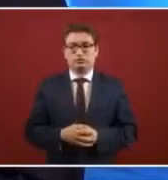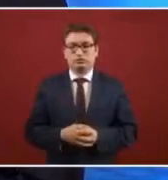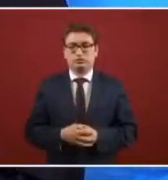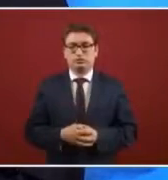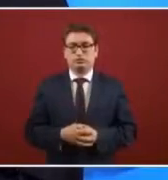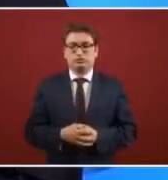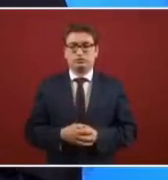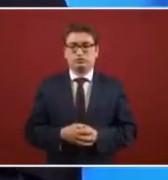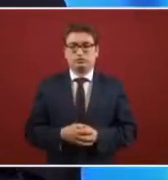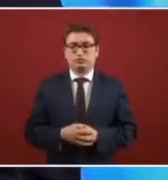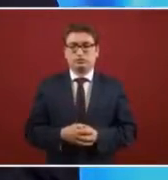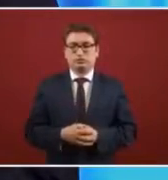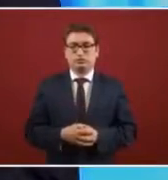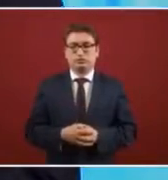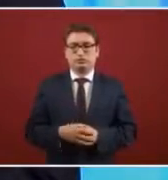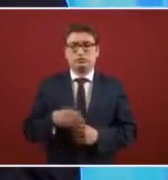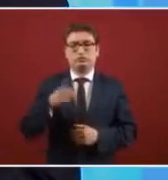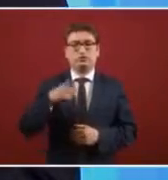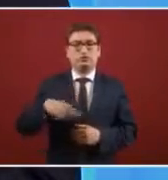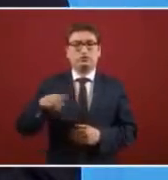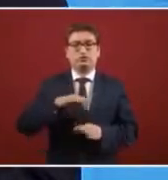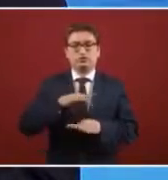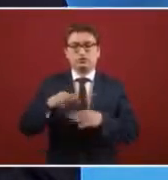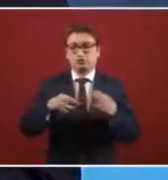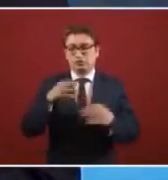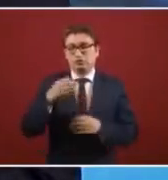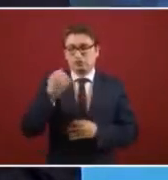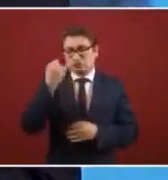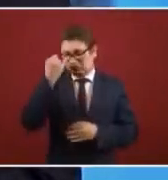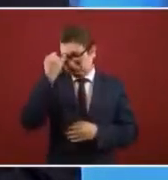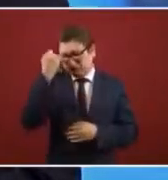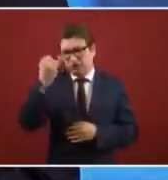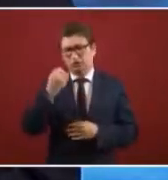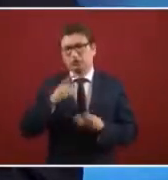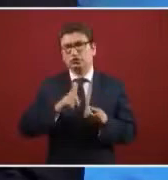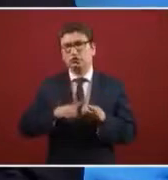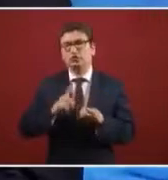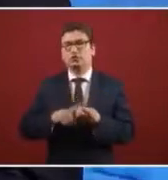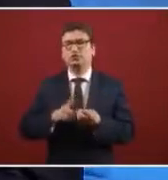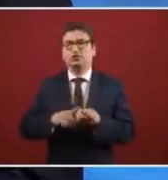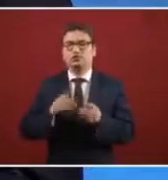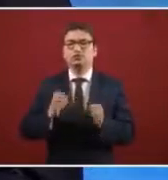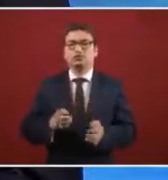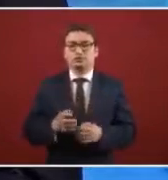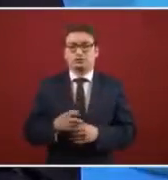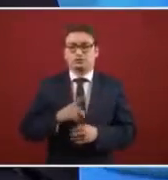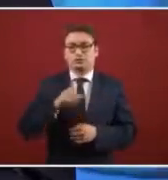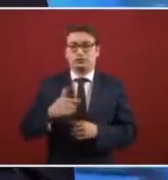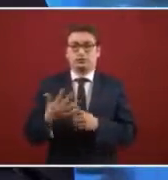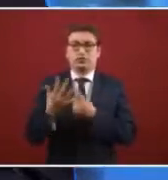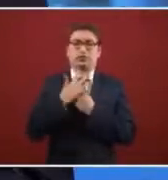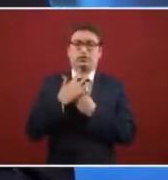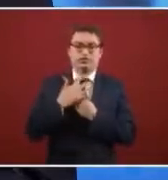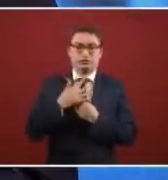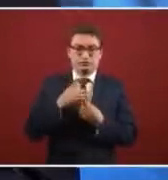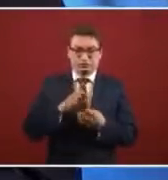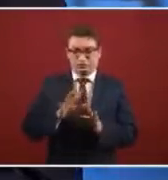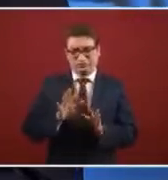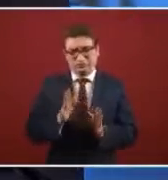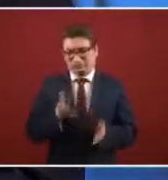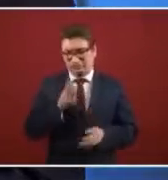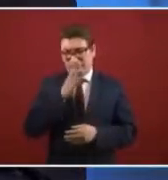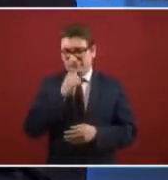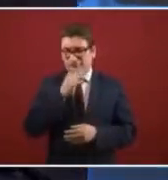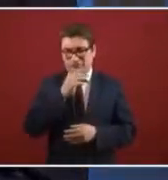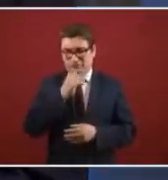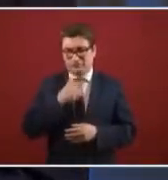pues imaginen ustedes dónde está, Imagine where it's at, porque si no, no me van a dejar because you're not gonna